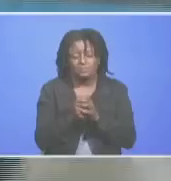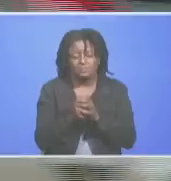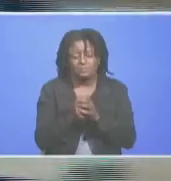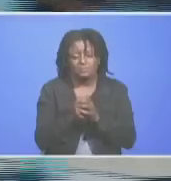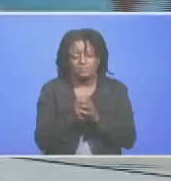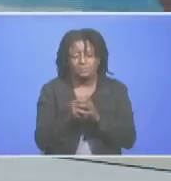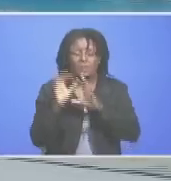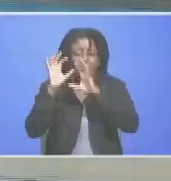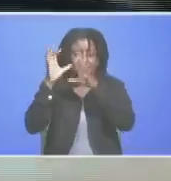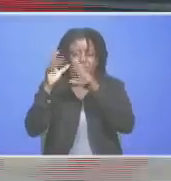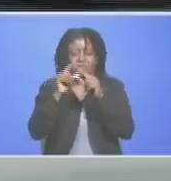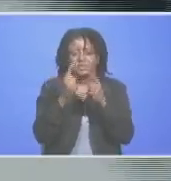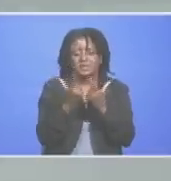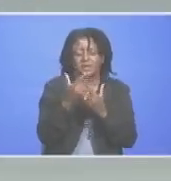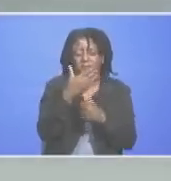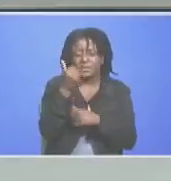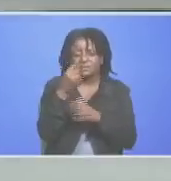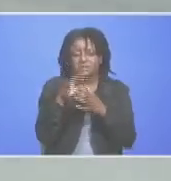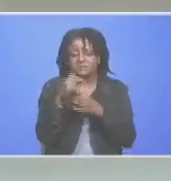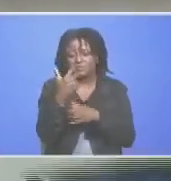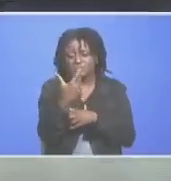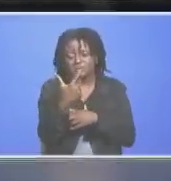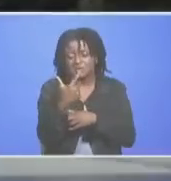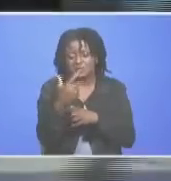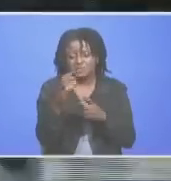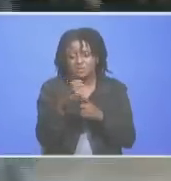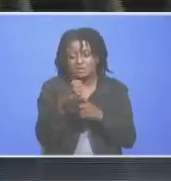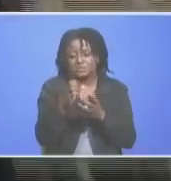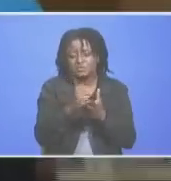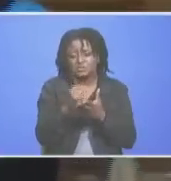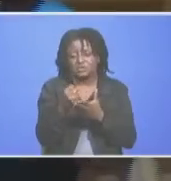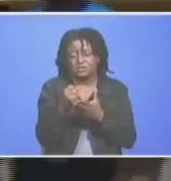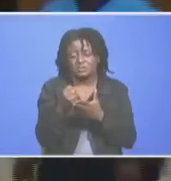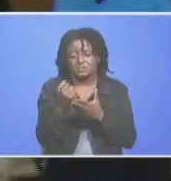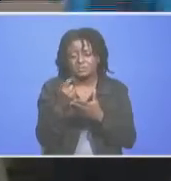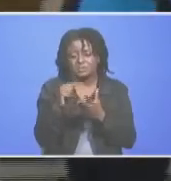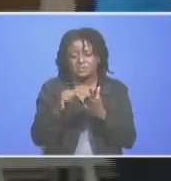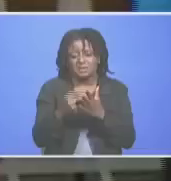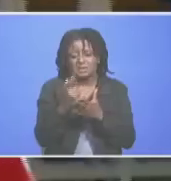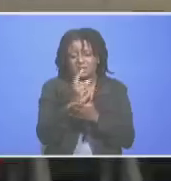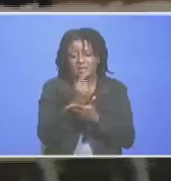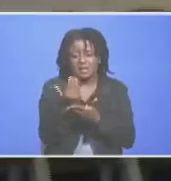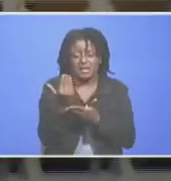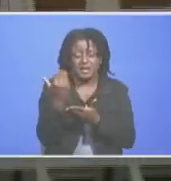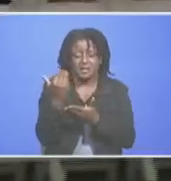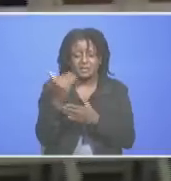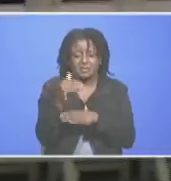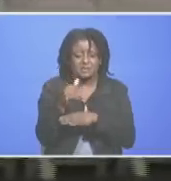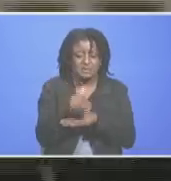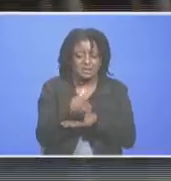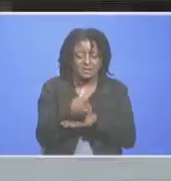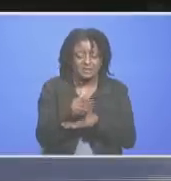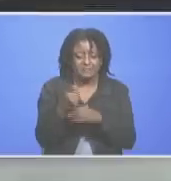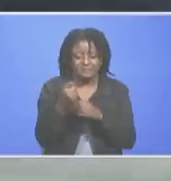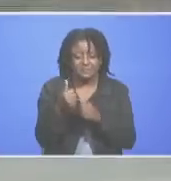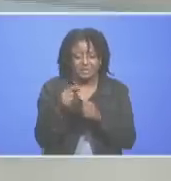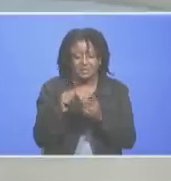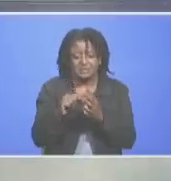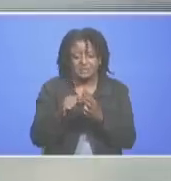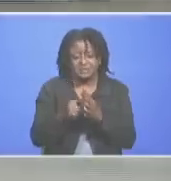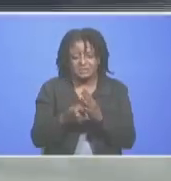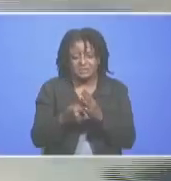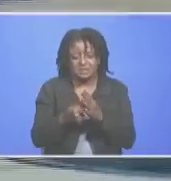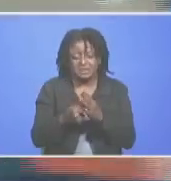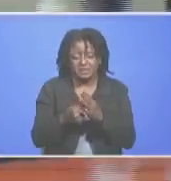Basketball League's Best of 3 championship tipping off last night at the Imperial Arena. After getting out to a fast start, the Water Park Predators struggled